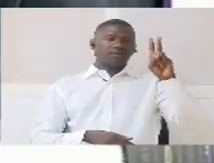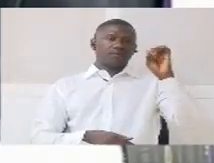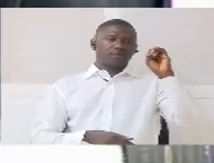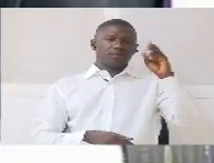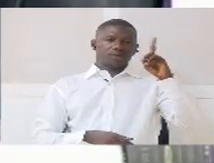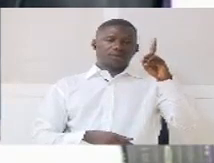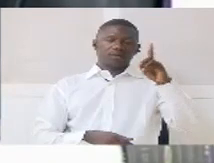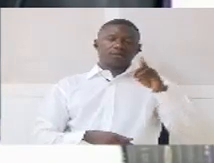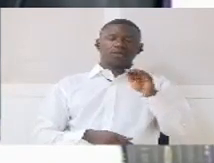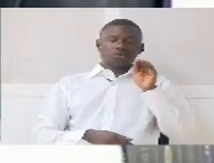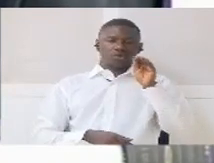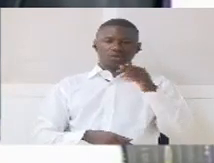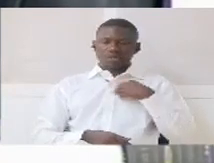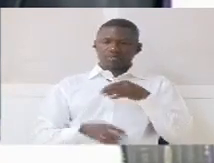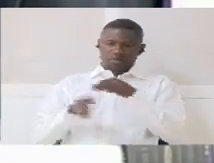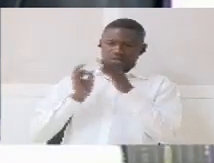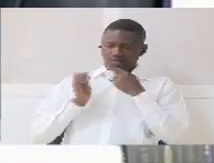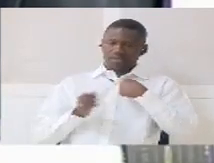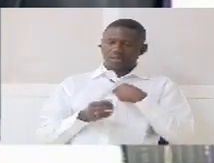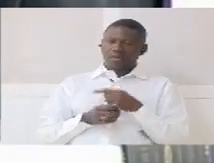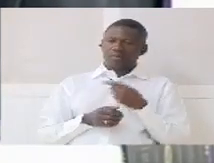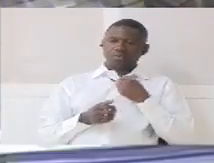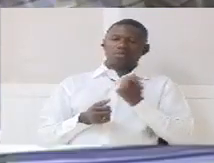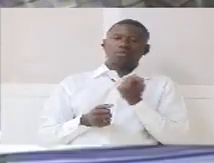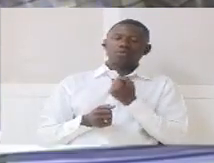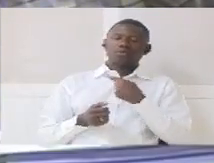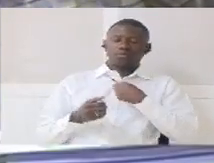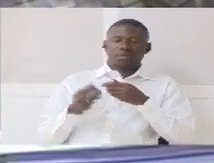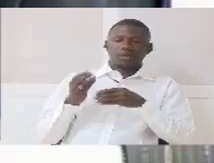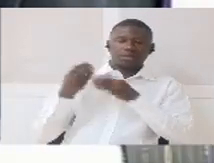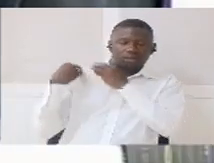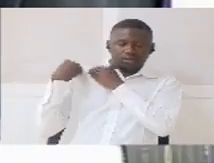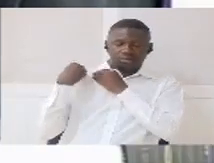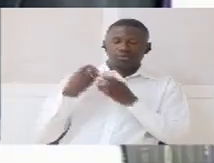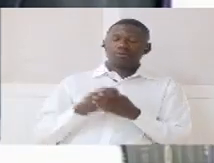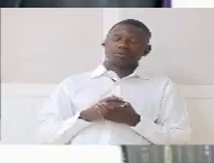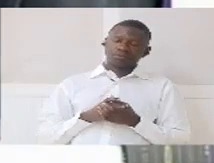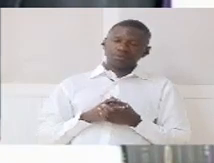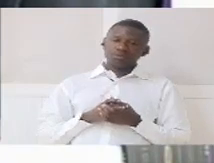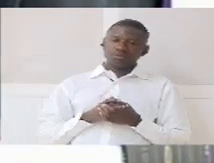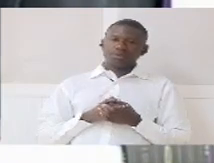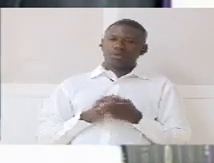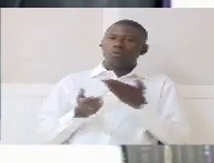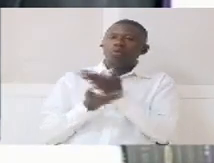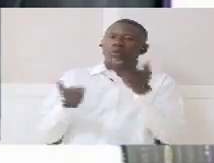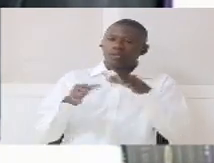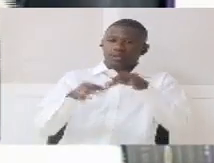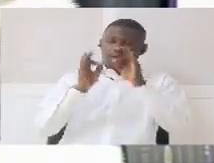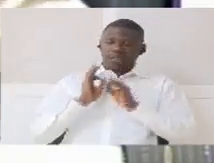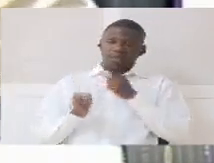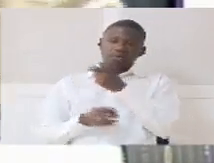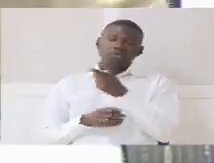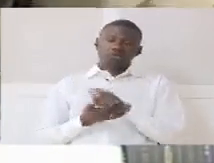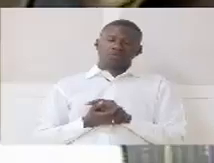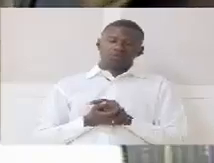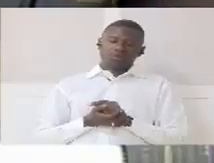because I am the officer in charge. That I explain it. And where did they take you? Yes, in his office. Yes, Sambal office. He took